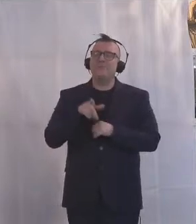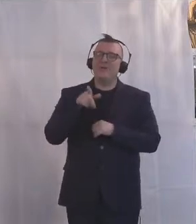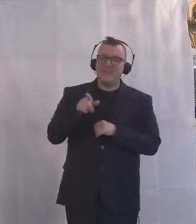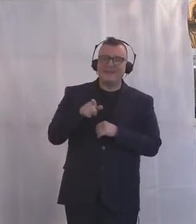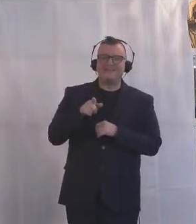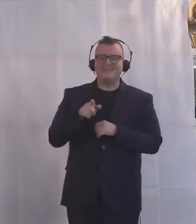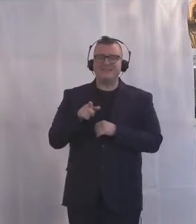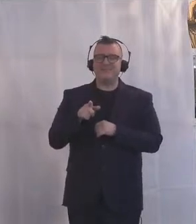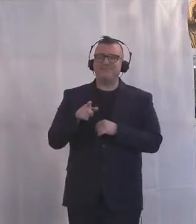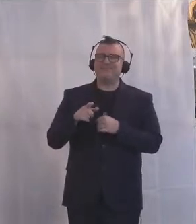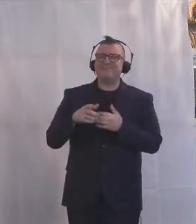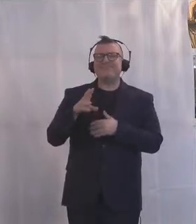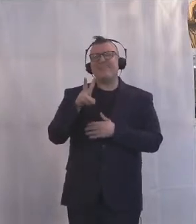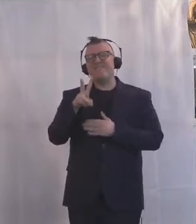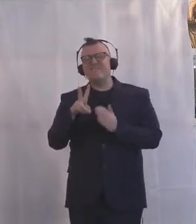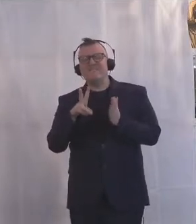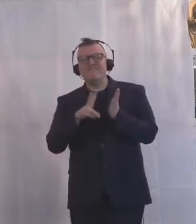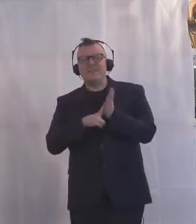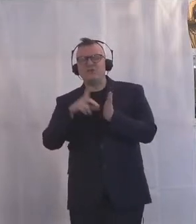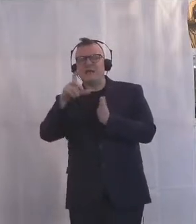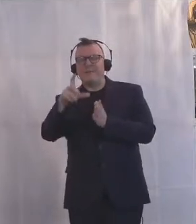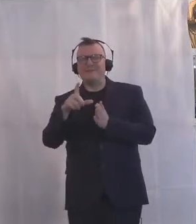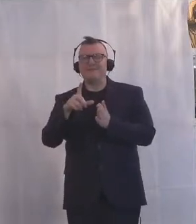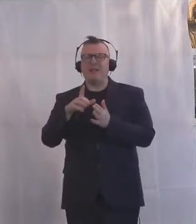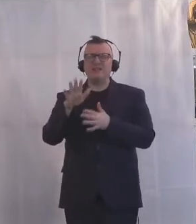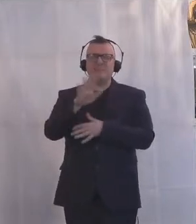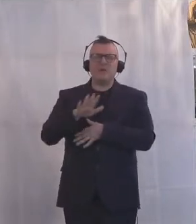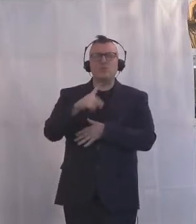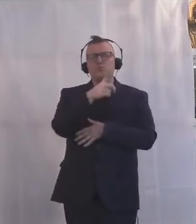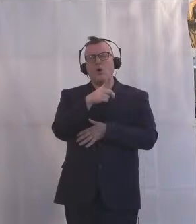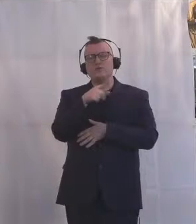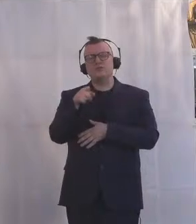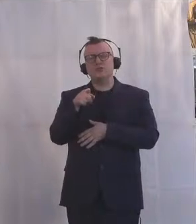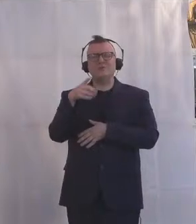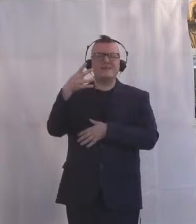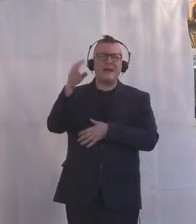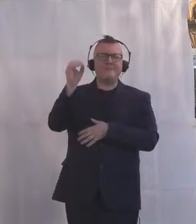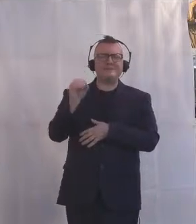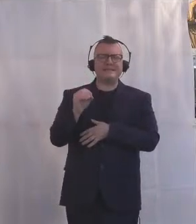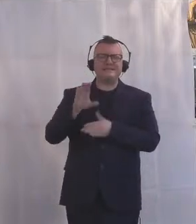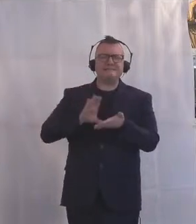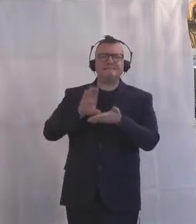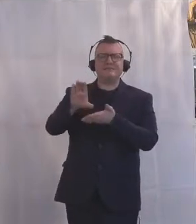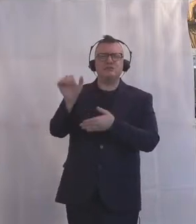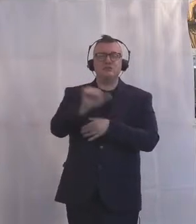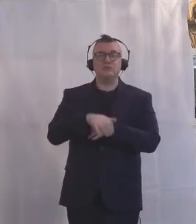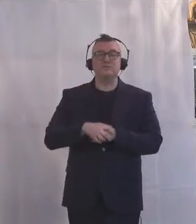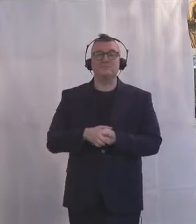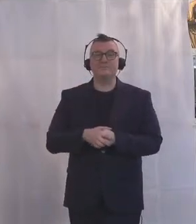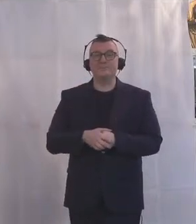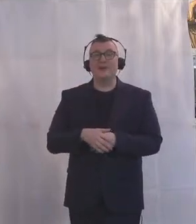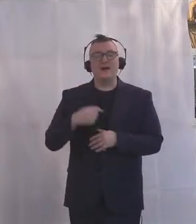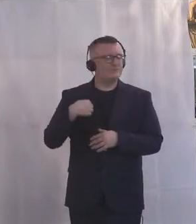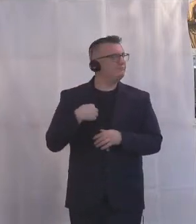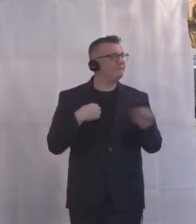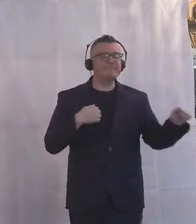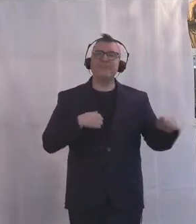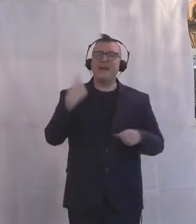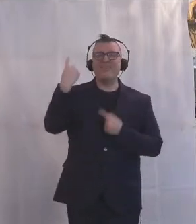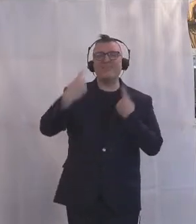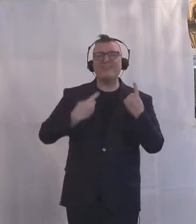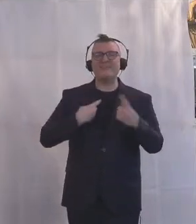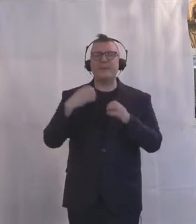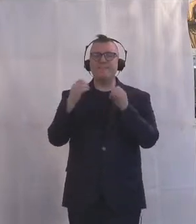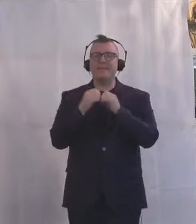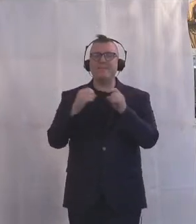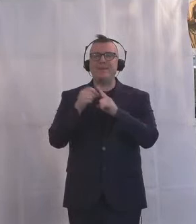that figure that floats around anywhere between 1% and 9%. Yeah, the BBB's equity tracker